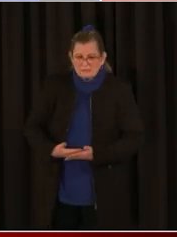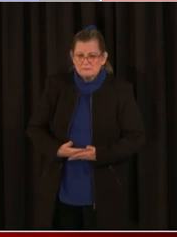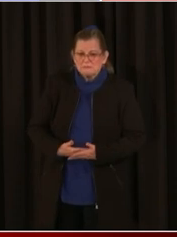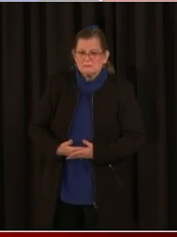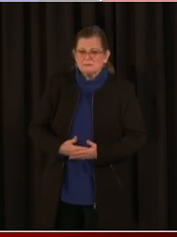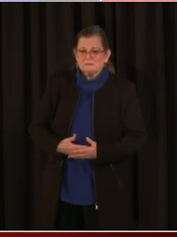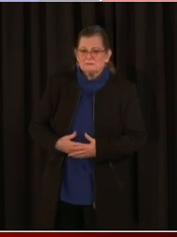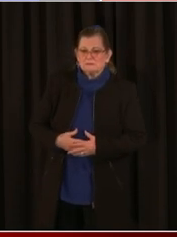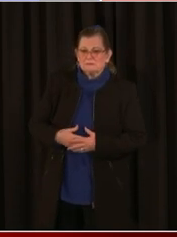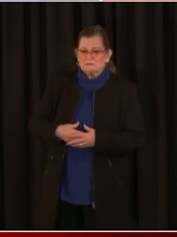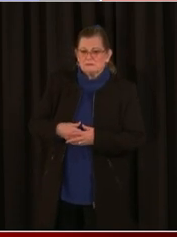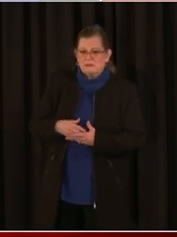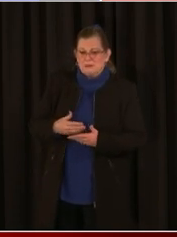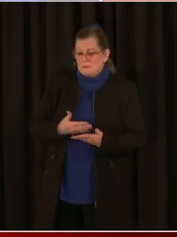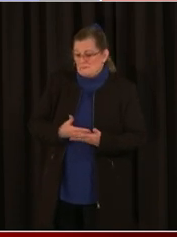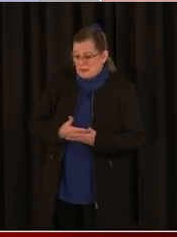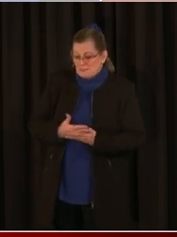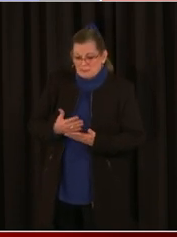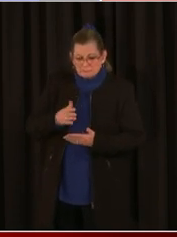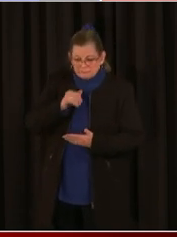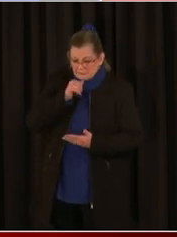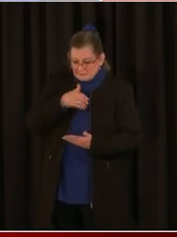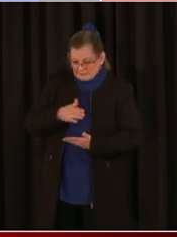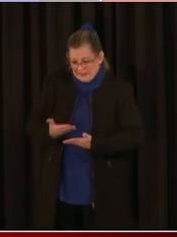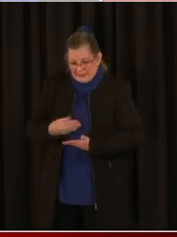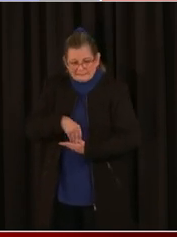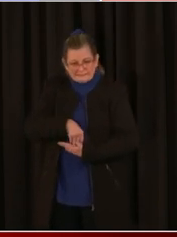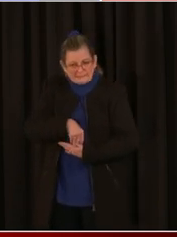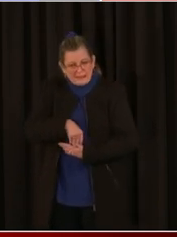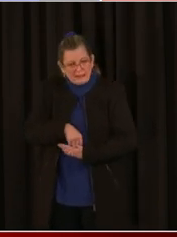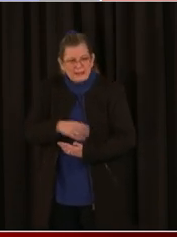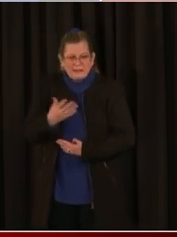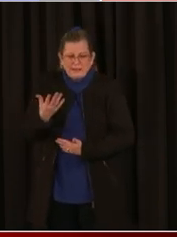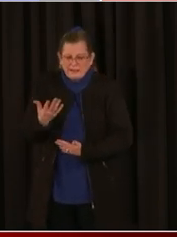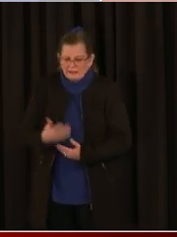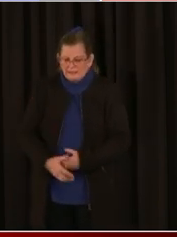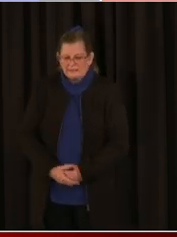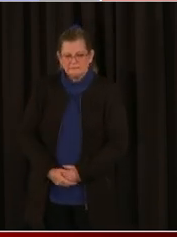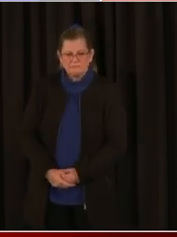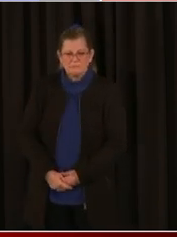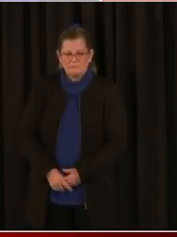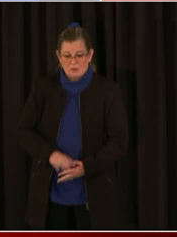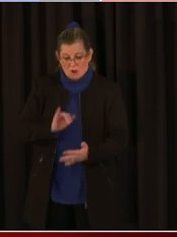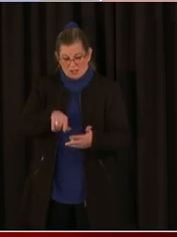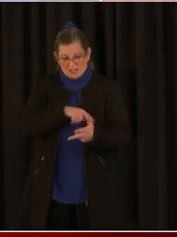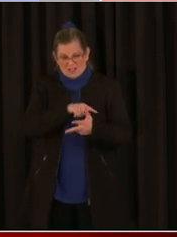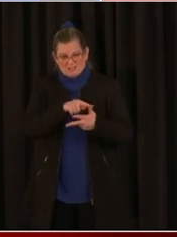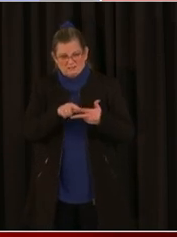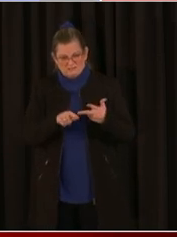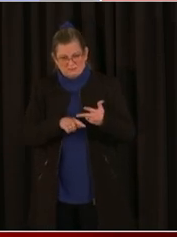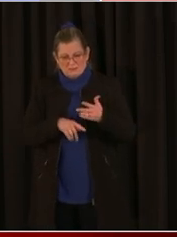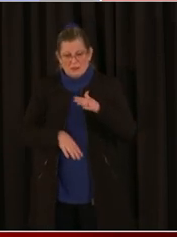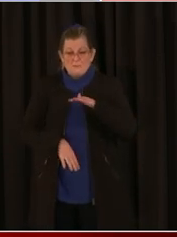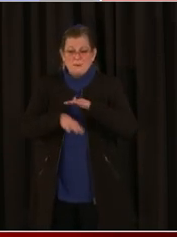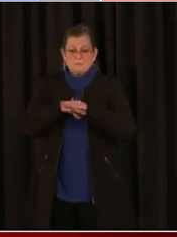emergency bills. I don't think that they're particularly controversial or noteworthy in the sense of the one I just mentioned.